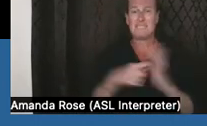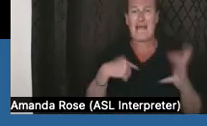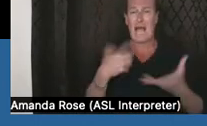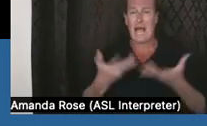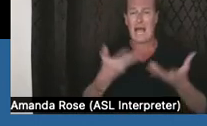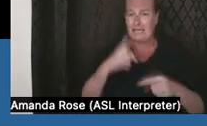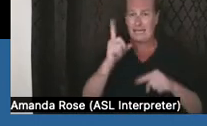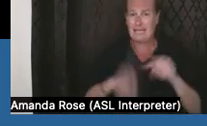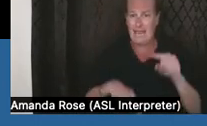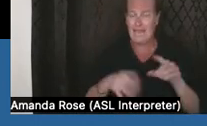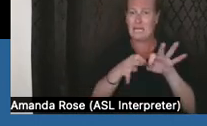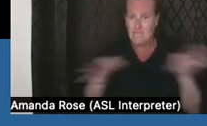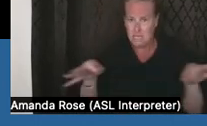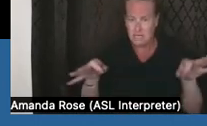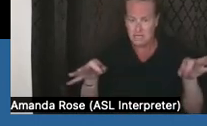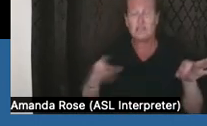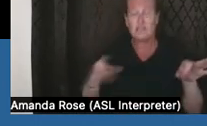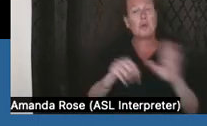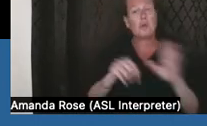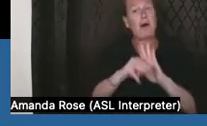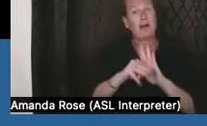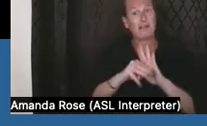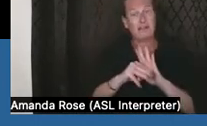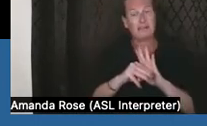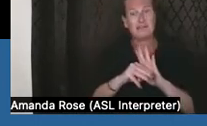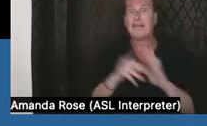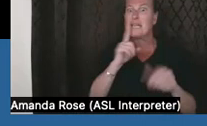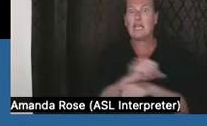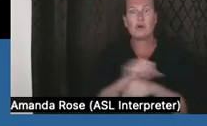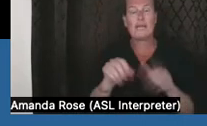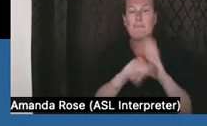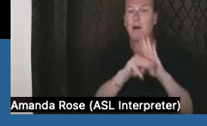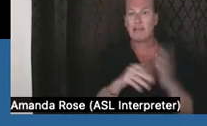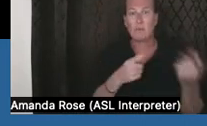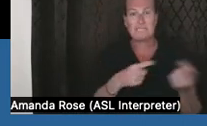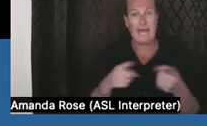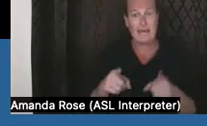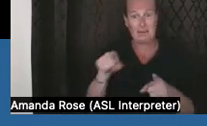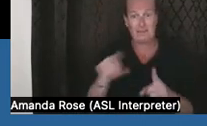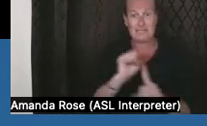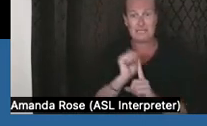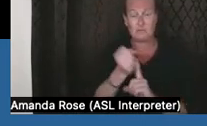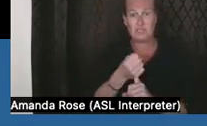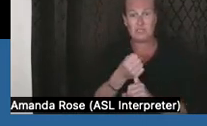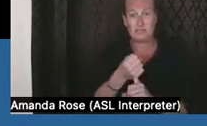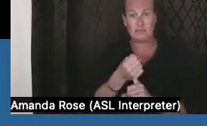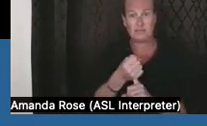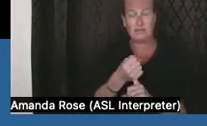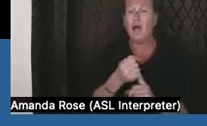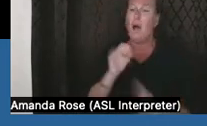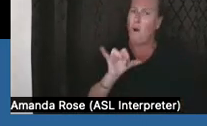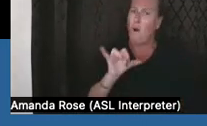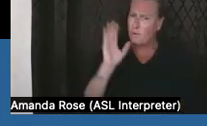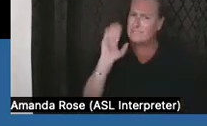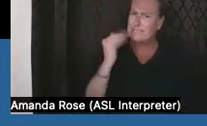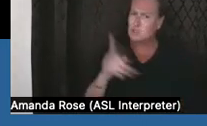words. So modeling to them like, oh, like just literally modeling to them what's happening in that situation. Oh, it seems like, you know, you're upset that we don't want to get